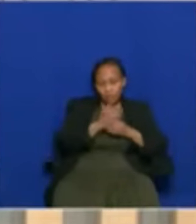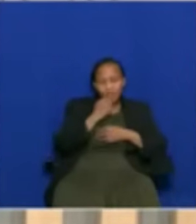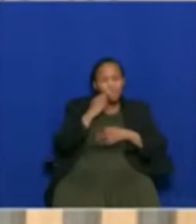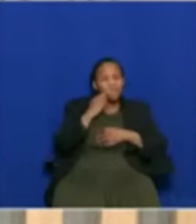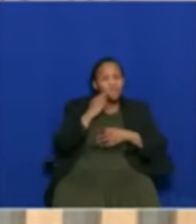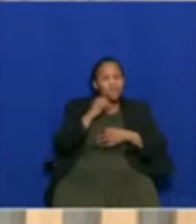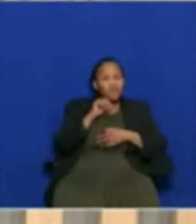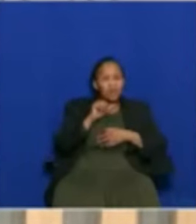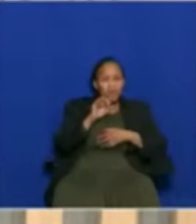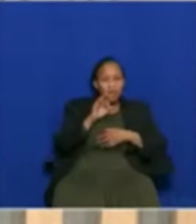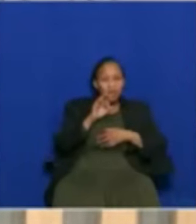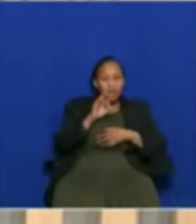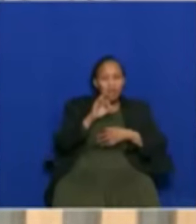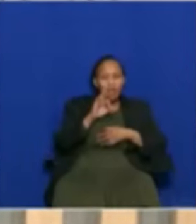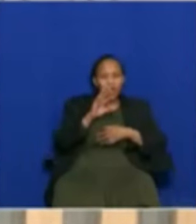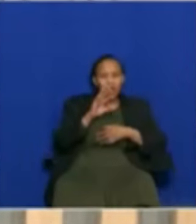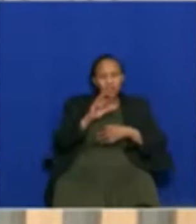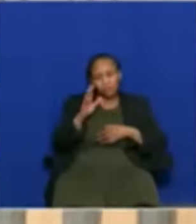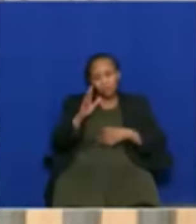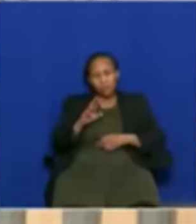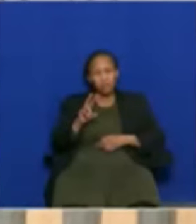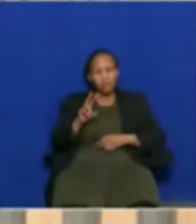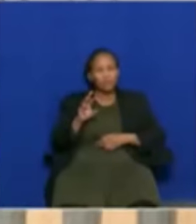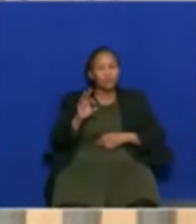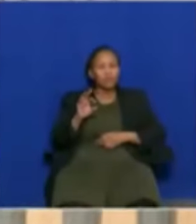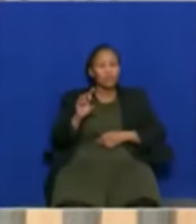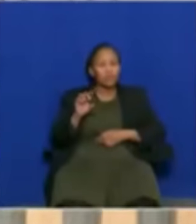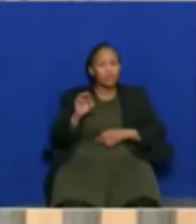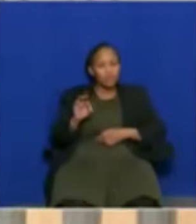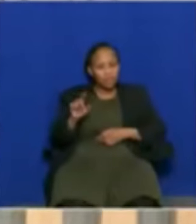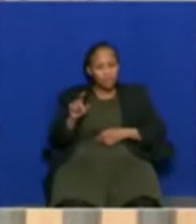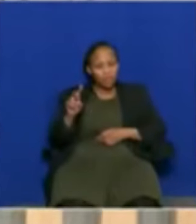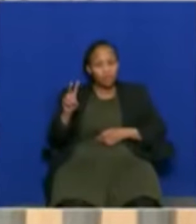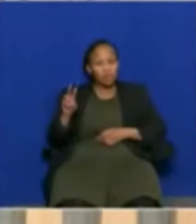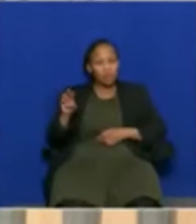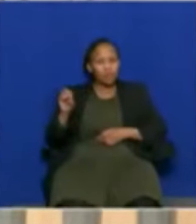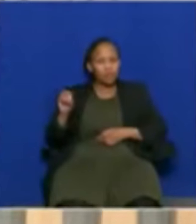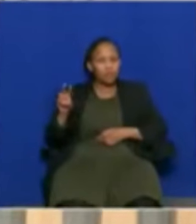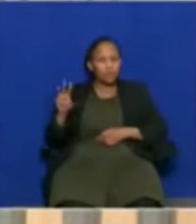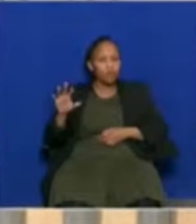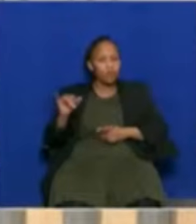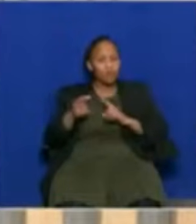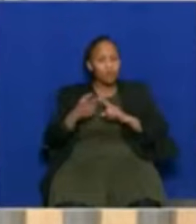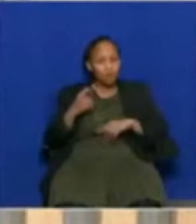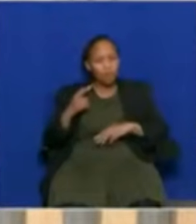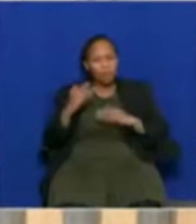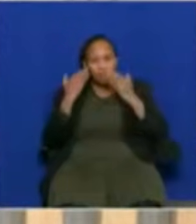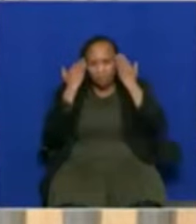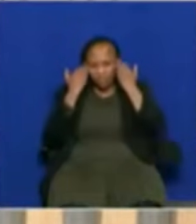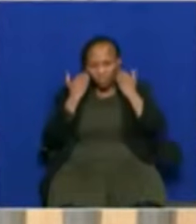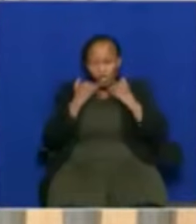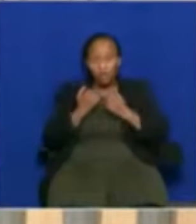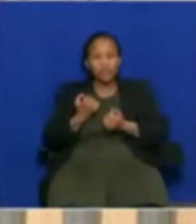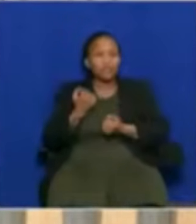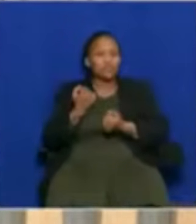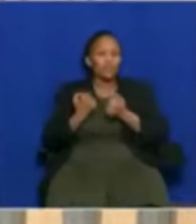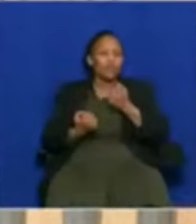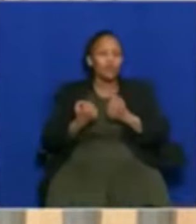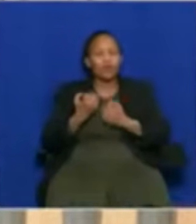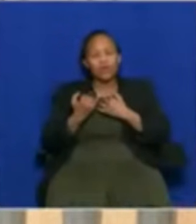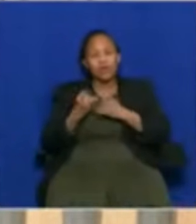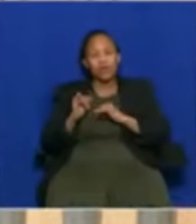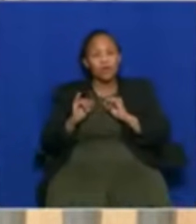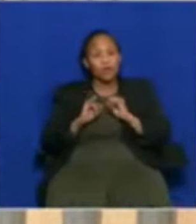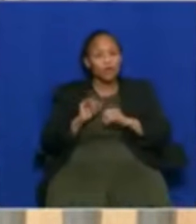A16/463/2025. So these are the notes coming out of the Magistrates Court. Now invite us to 2949, and there is that